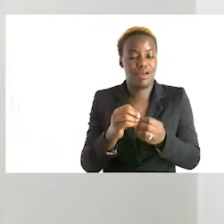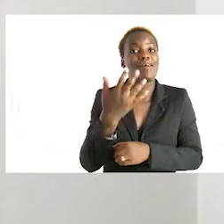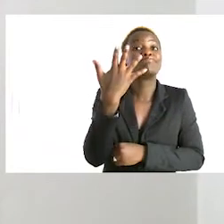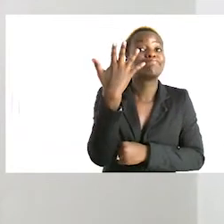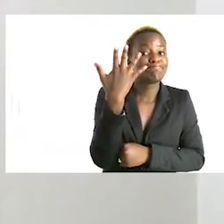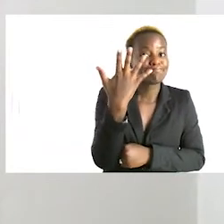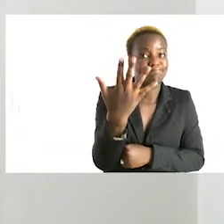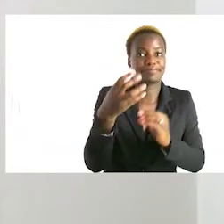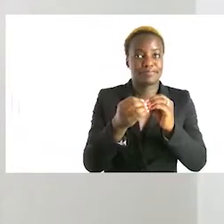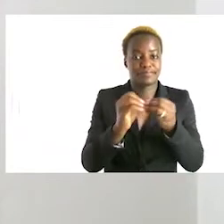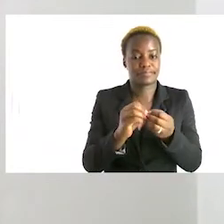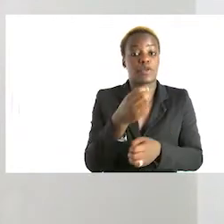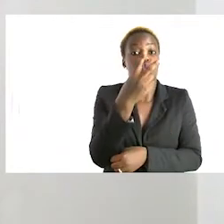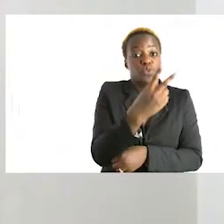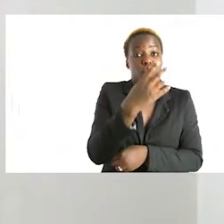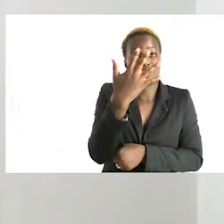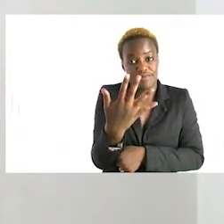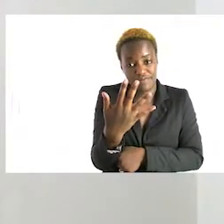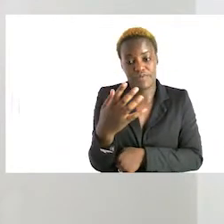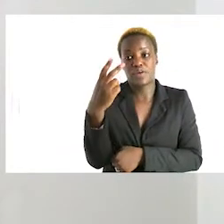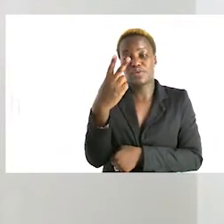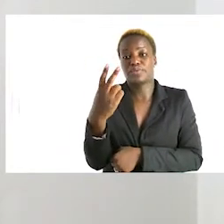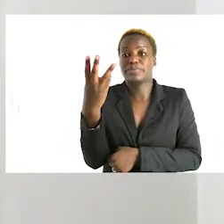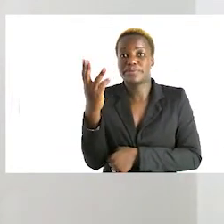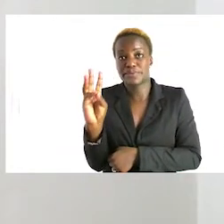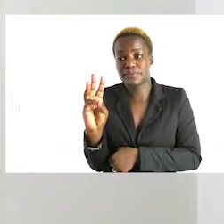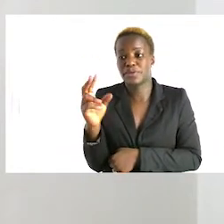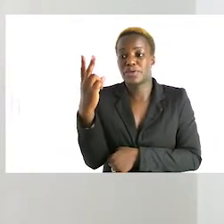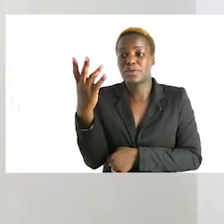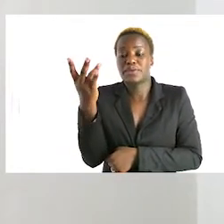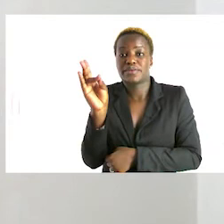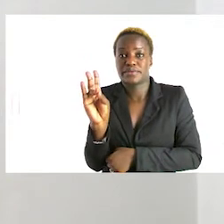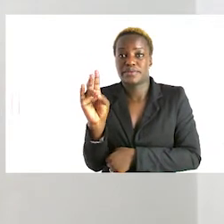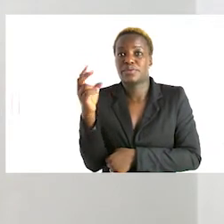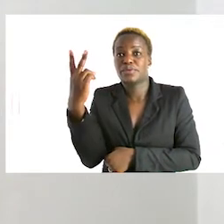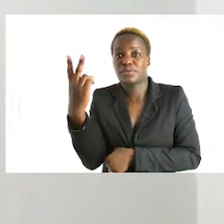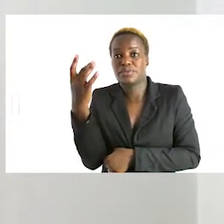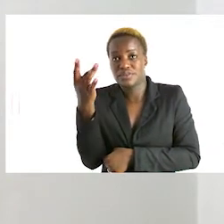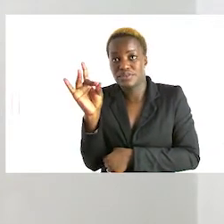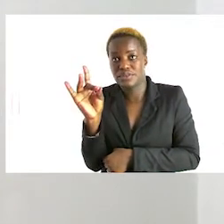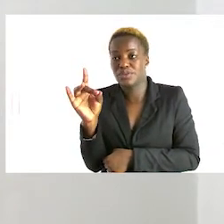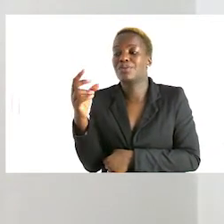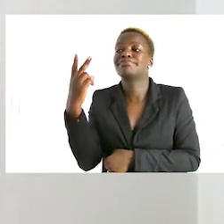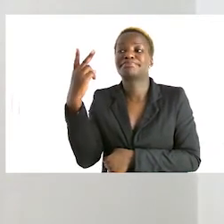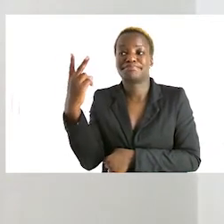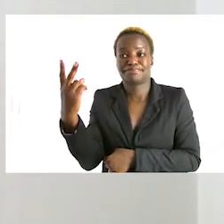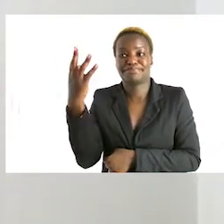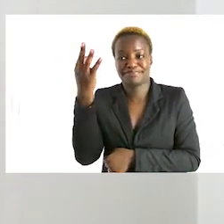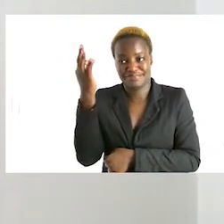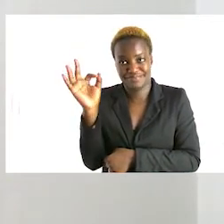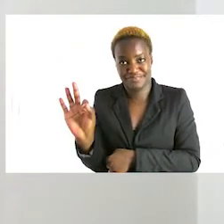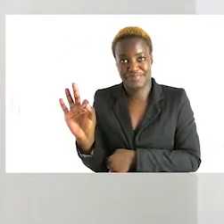are 25, 26, 27, 28, and